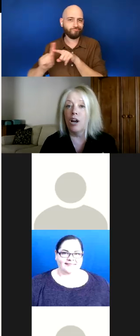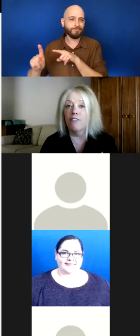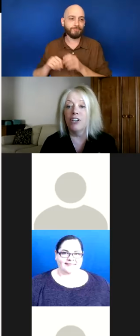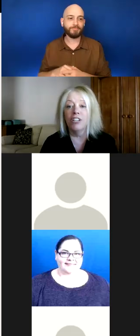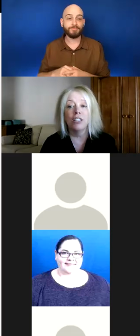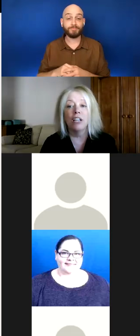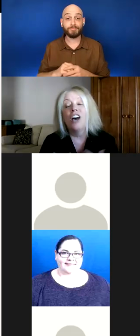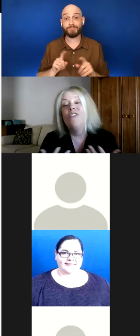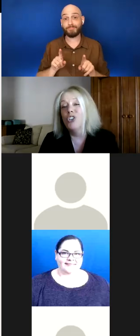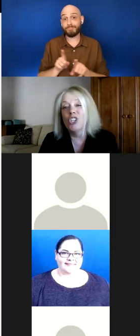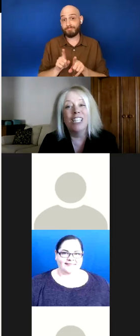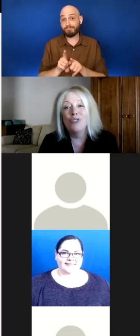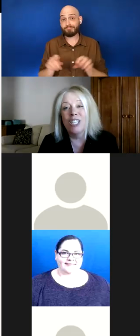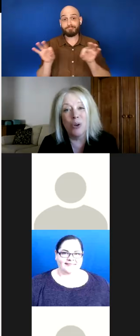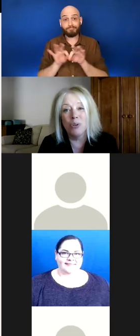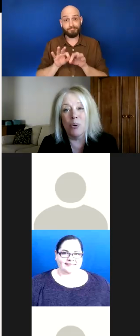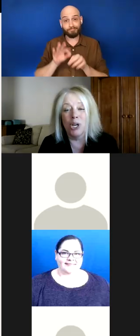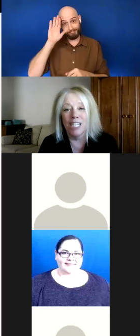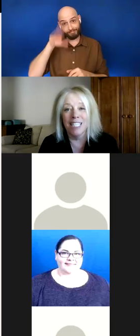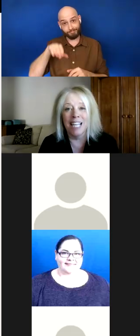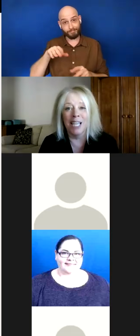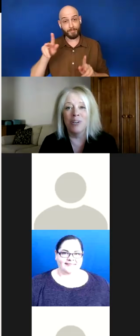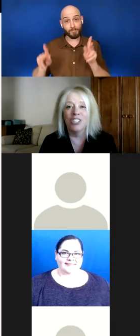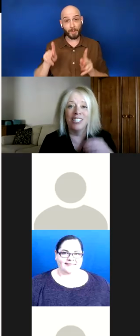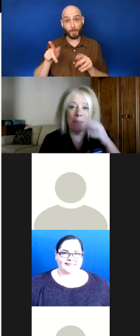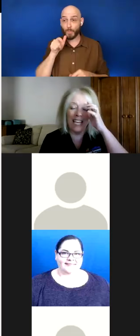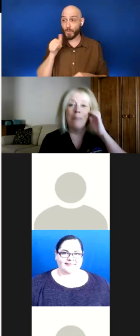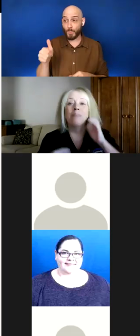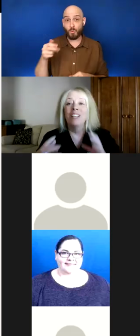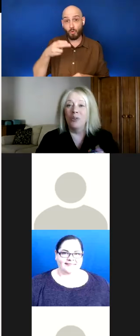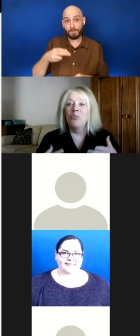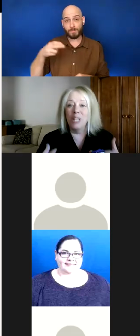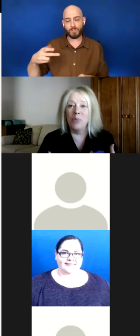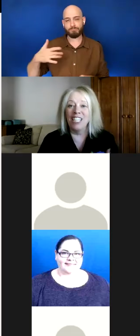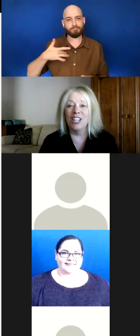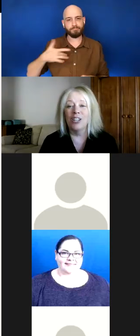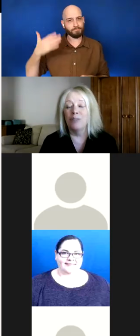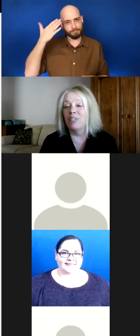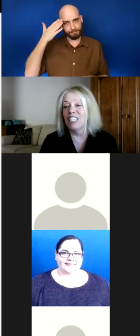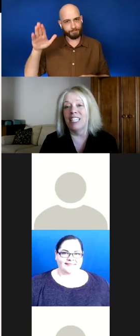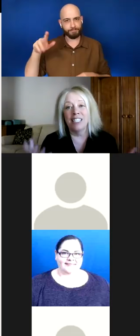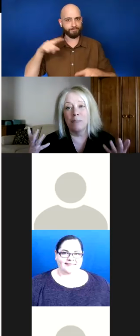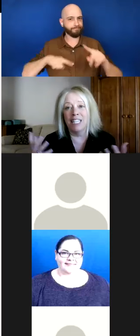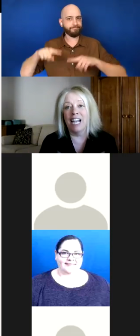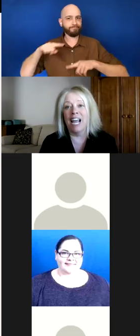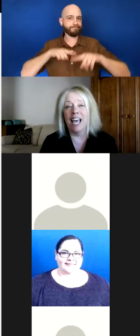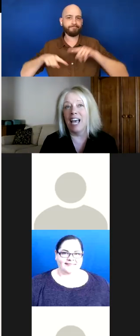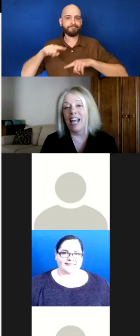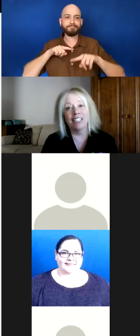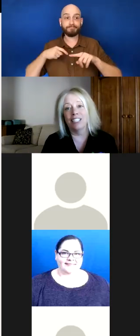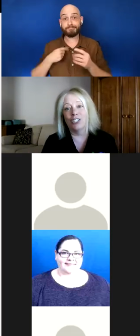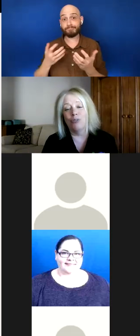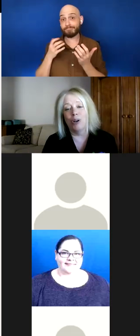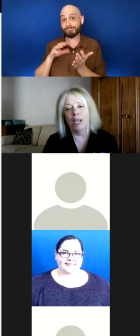people who are hard of hearing, unfortunately, usually don't know American Sign Language. It's something I'm really wanting to learn, but it's not something that I